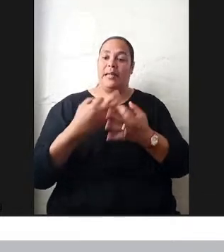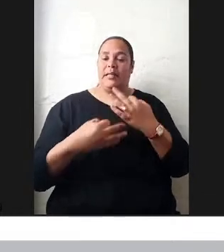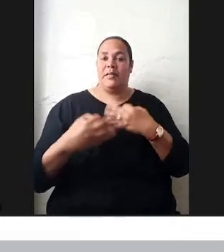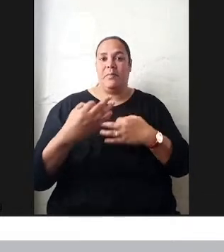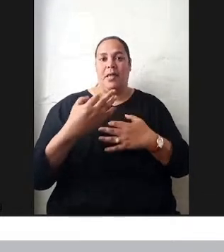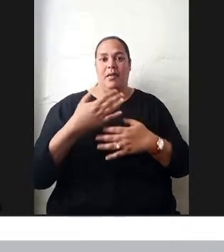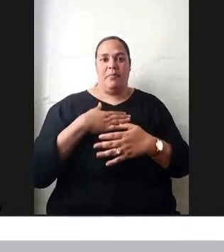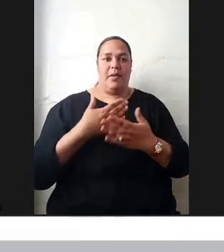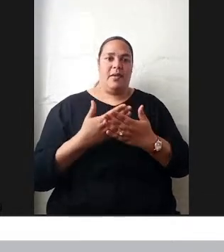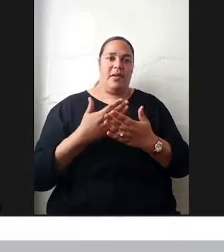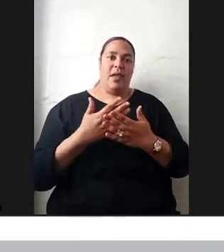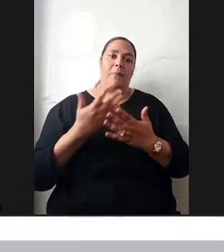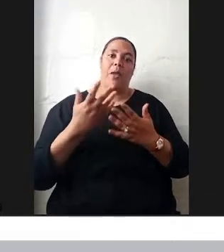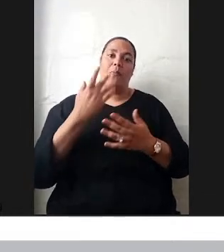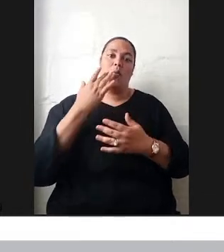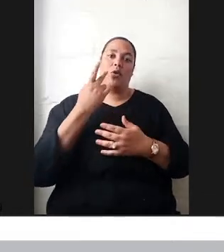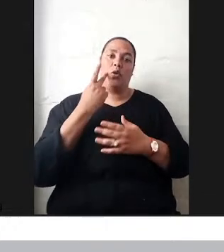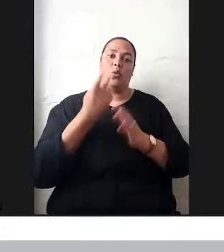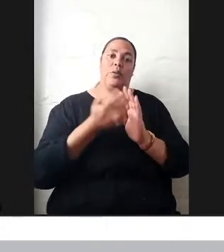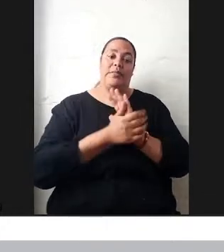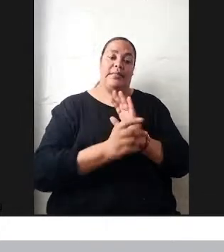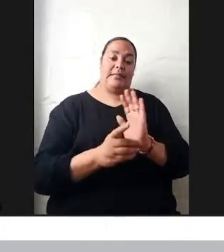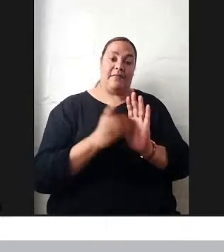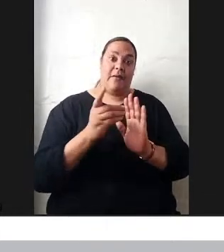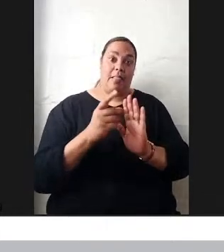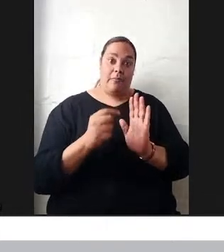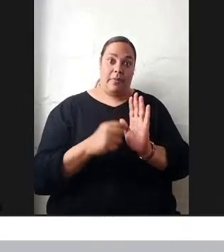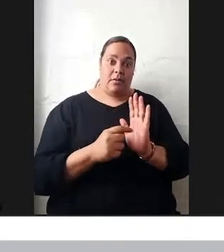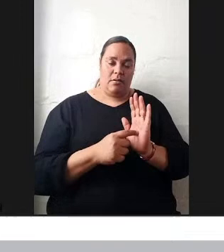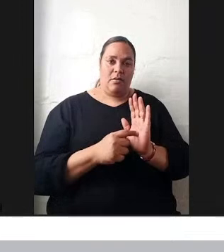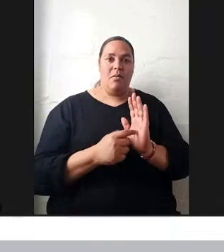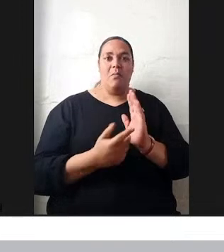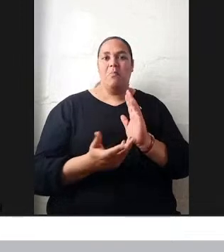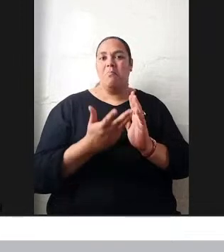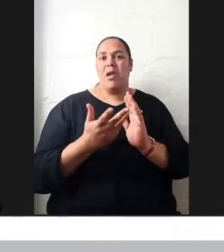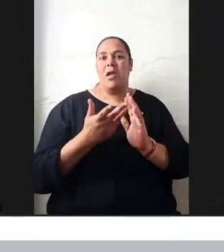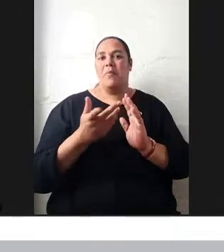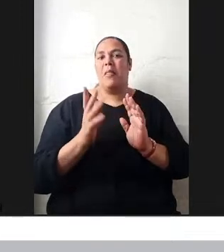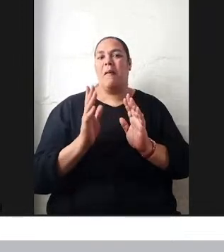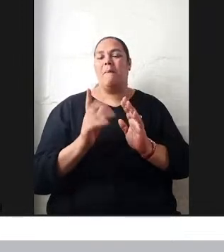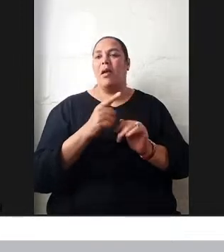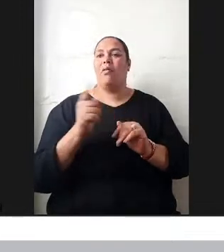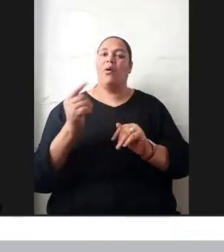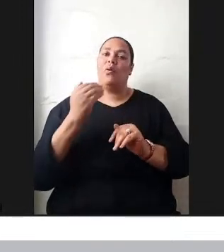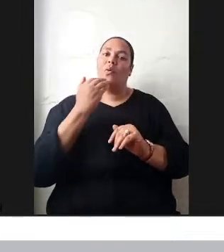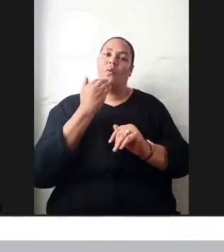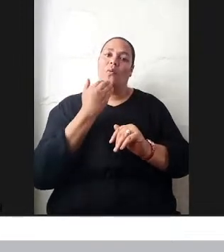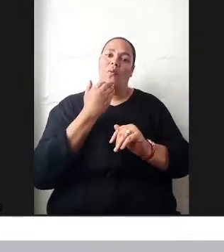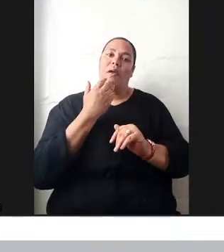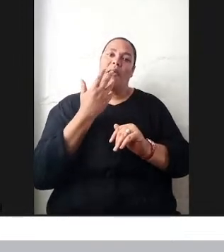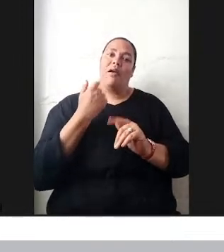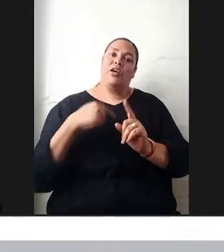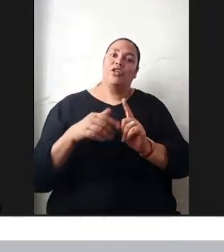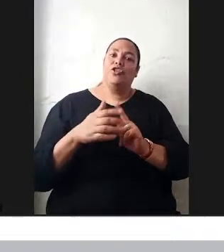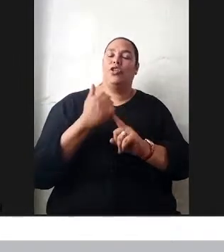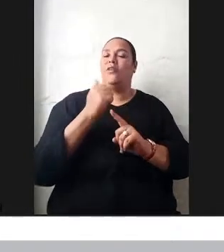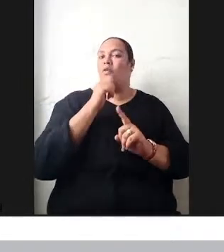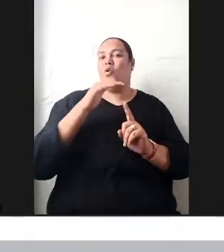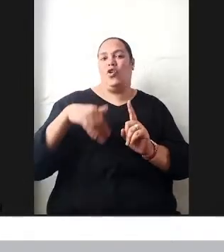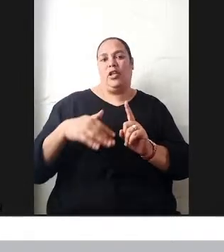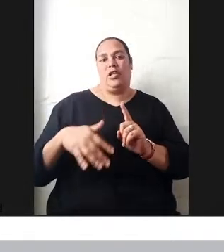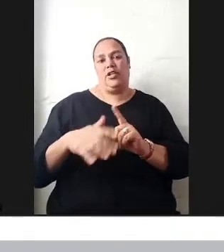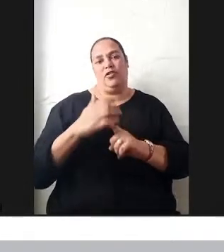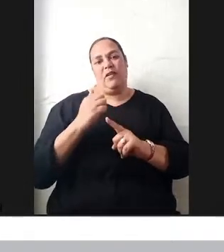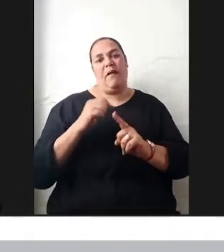When you look in the skills development, perhaps it's only those that have been achieved or not. And I'm